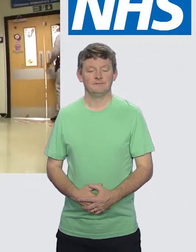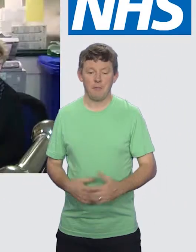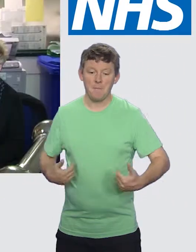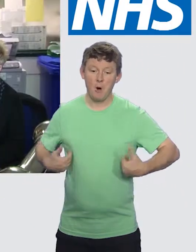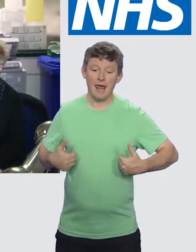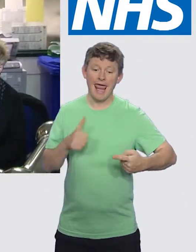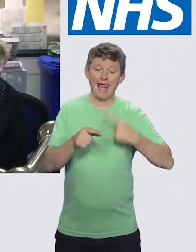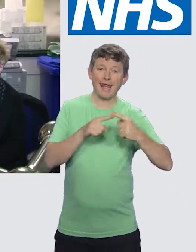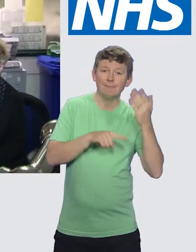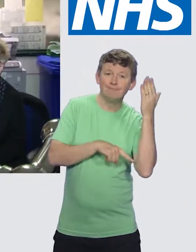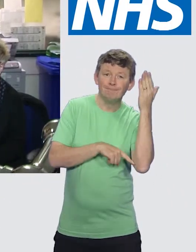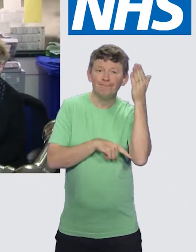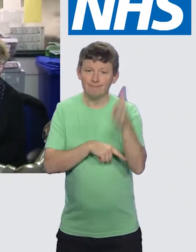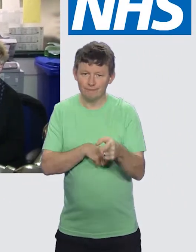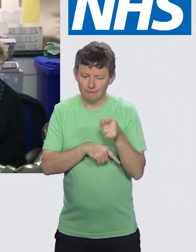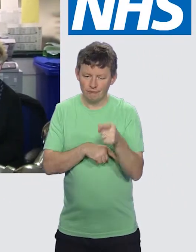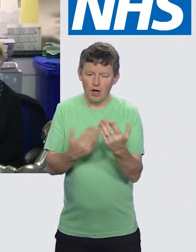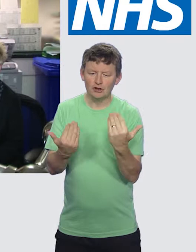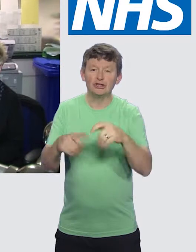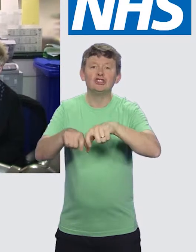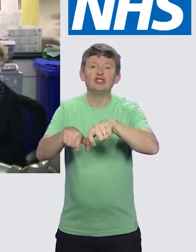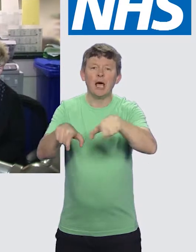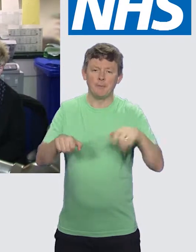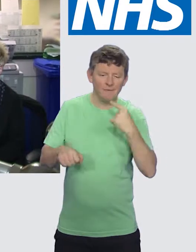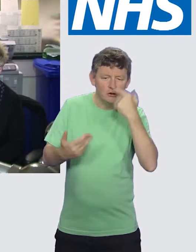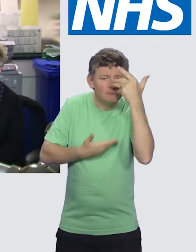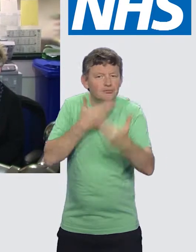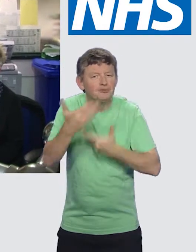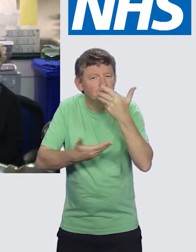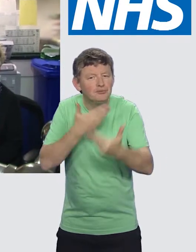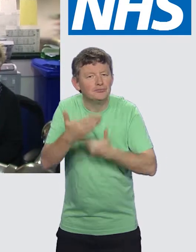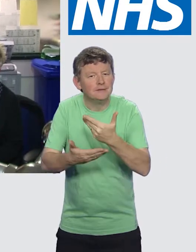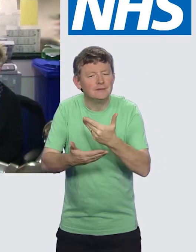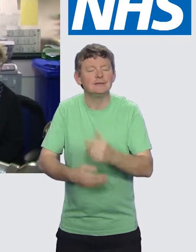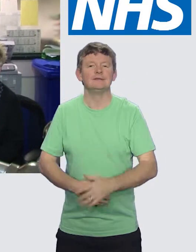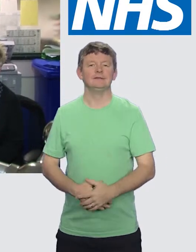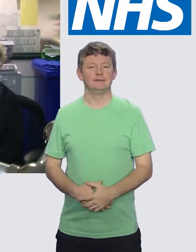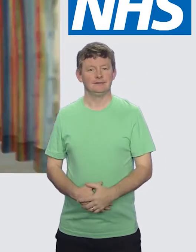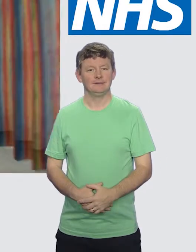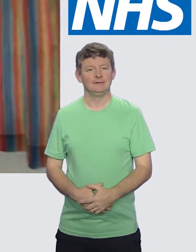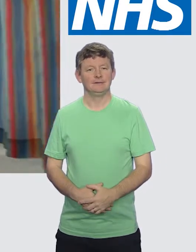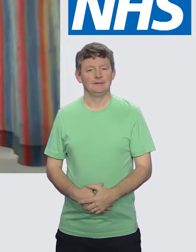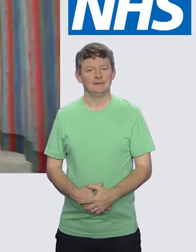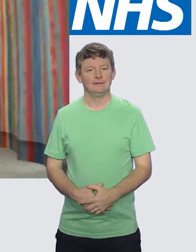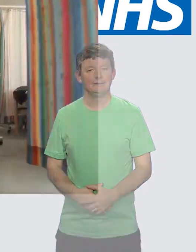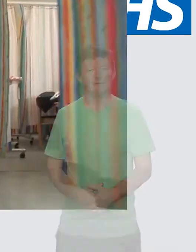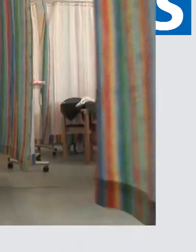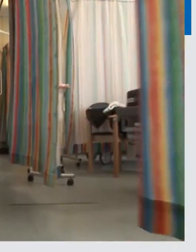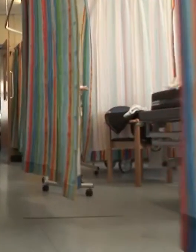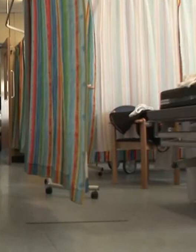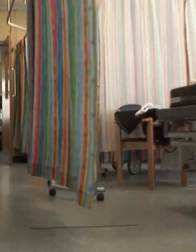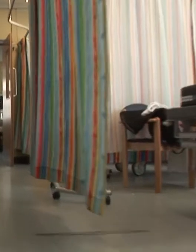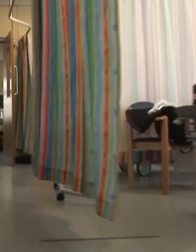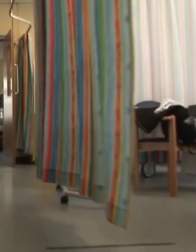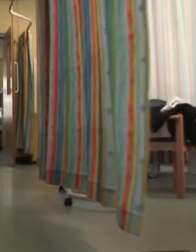When Monkey comes to A&E, he'll need to give all of his details to the receptionist. The lady smiles as she types at her computer while